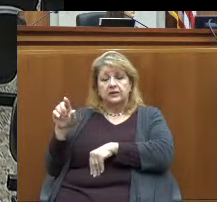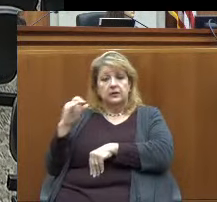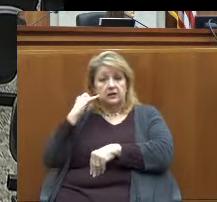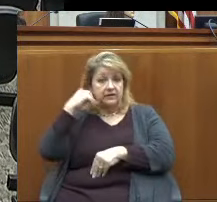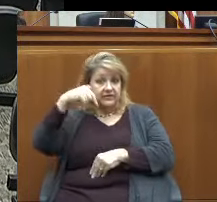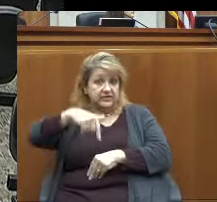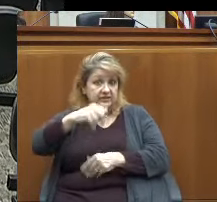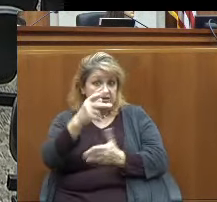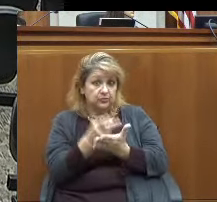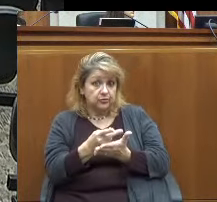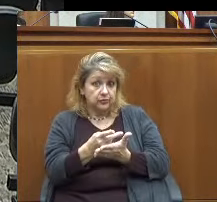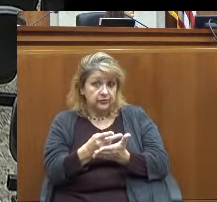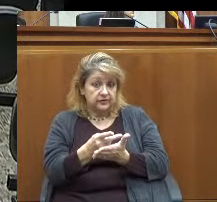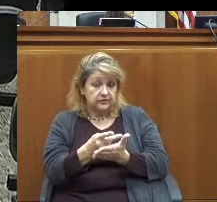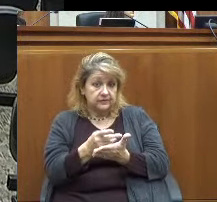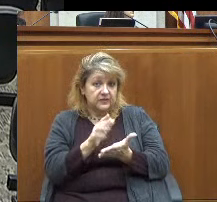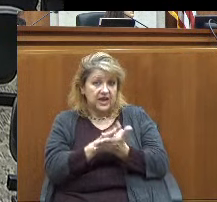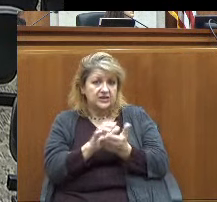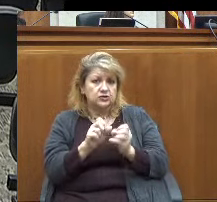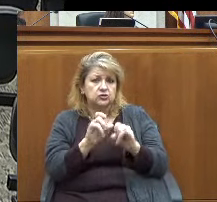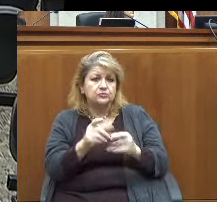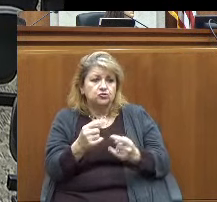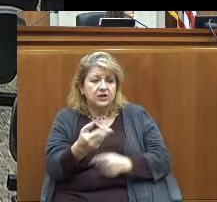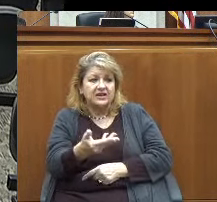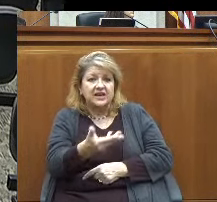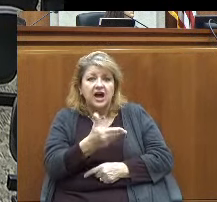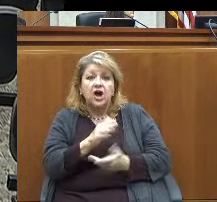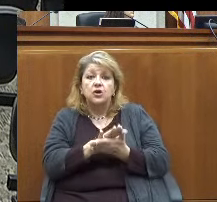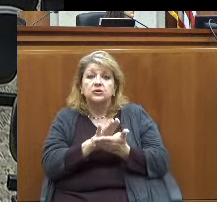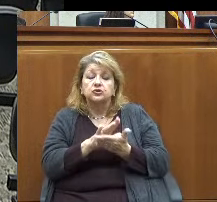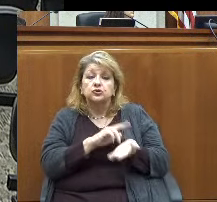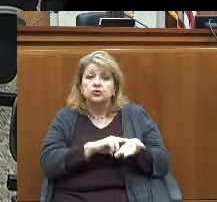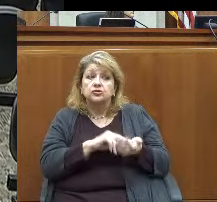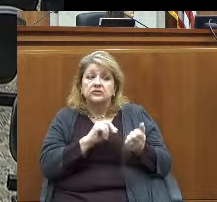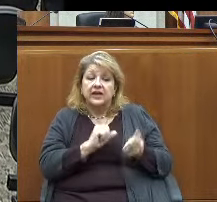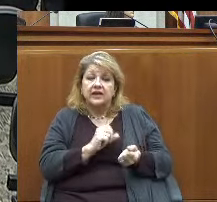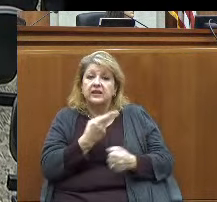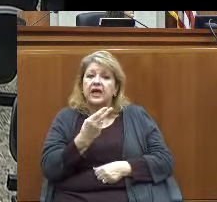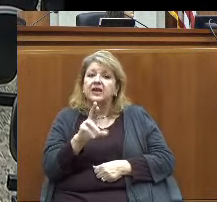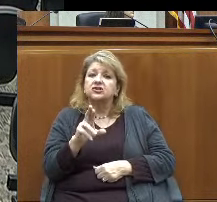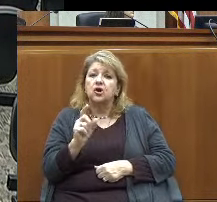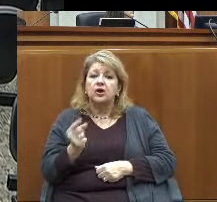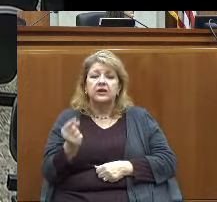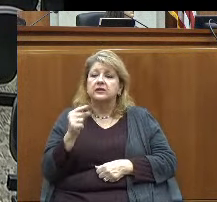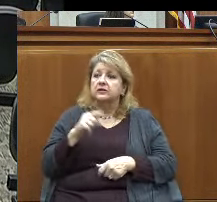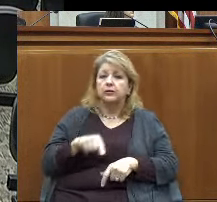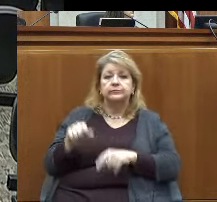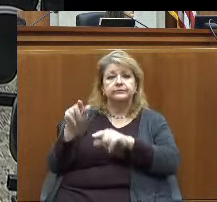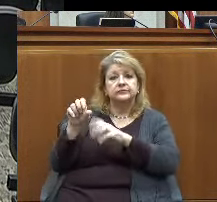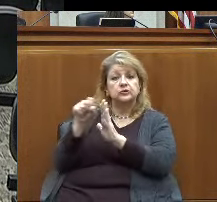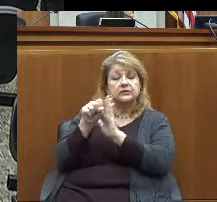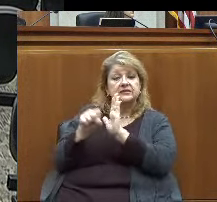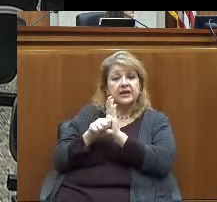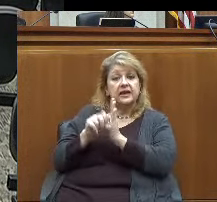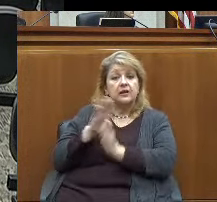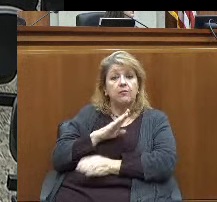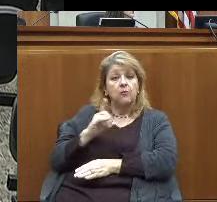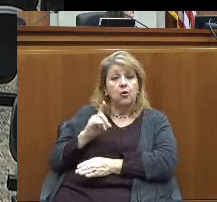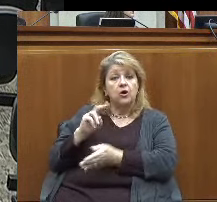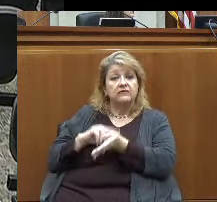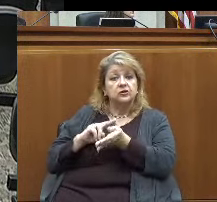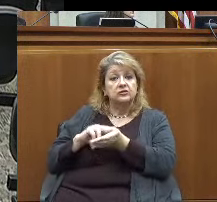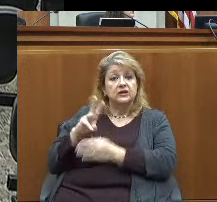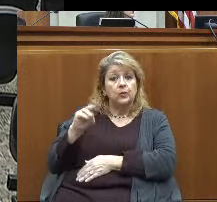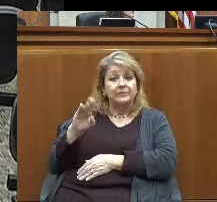approved and a school system is trying to hire a new school nurse, the HR director could simply go into the State Board of